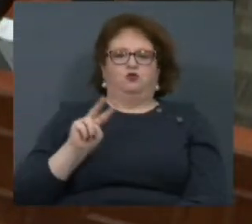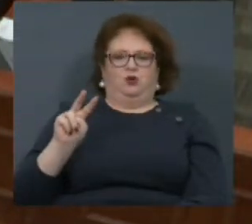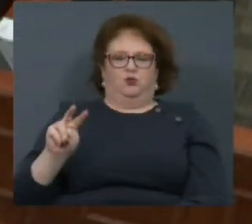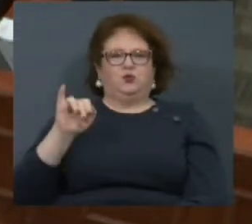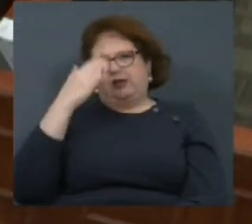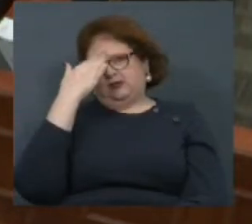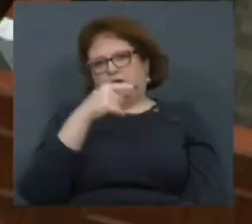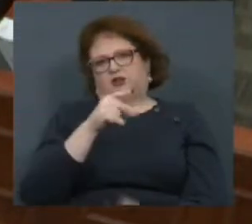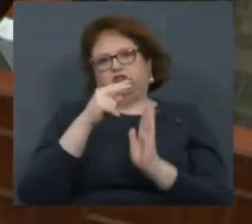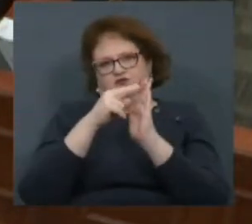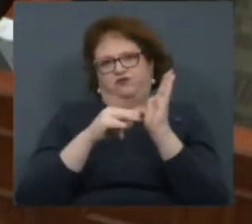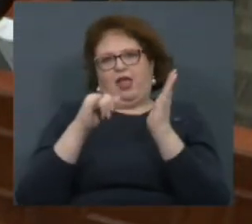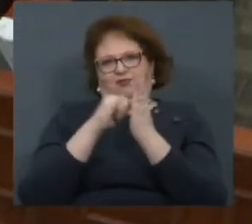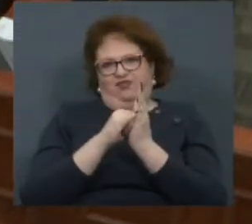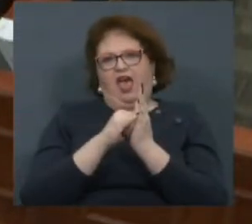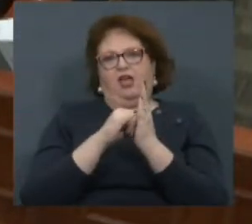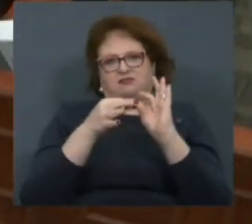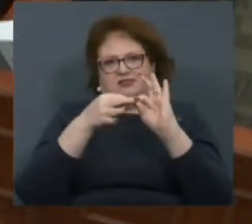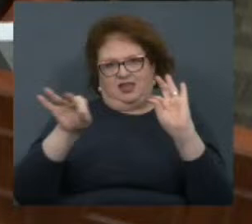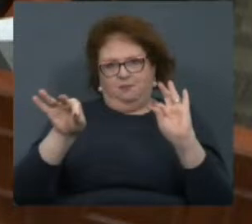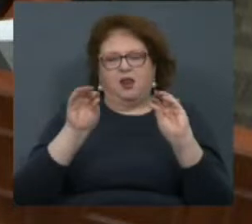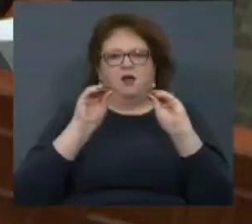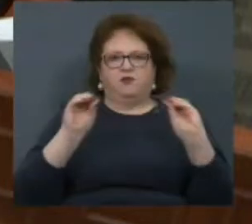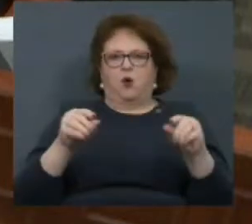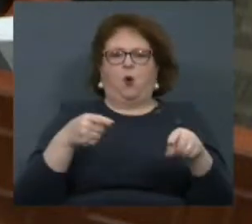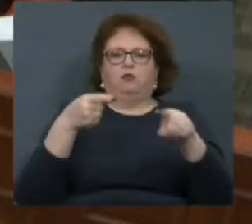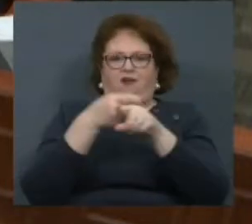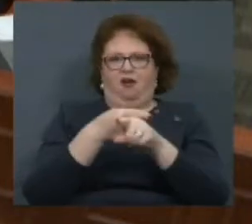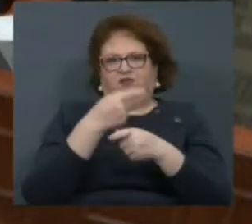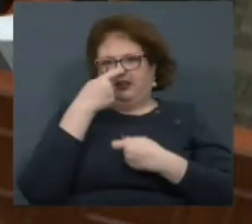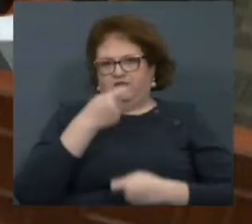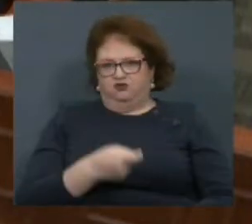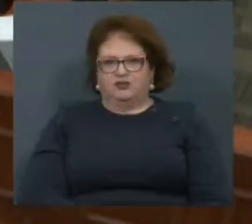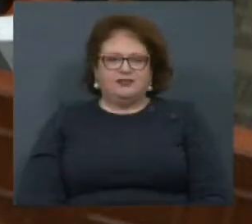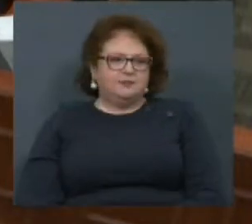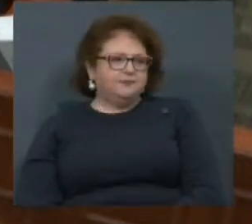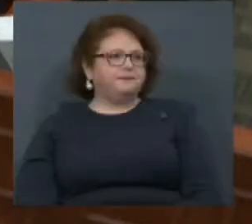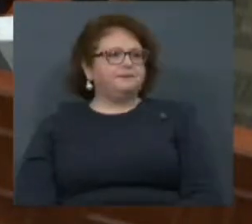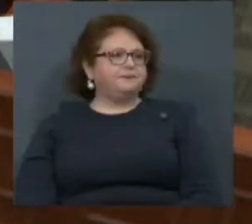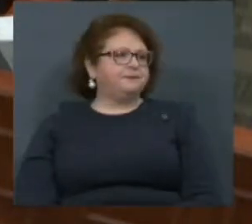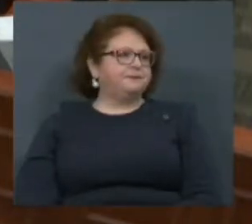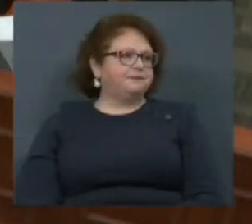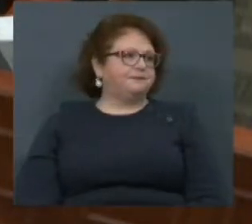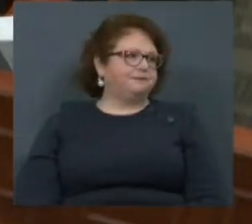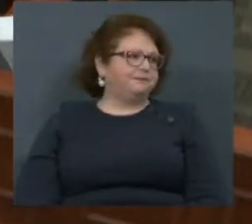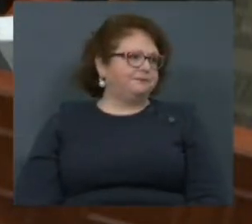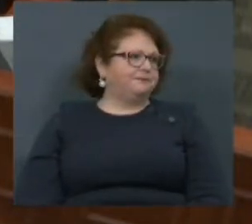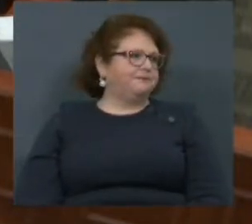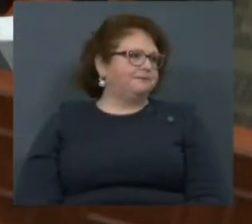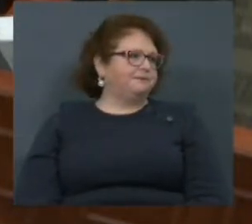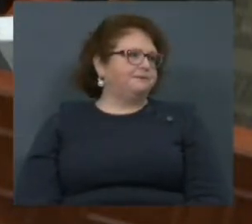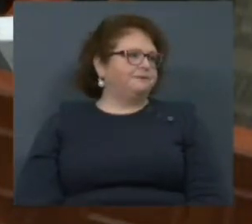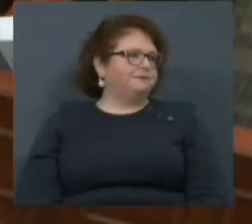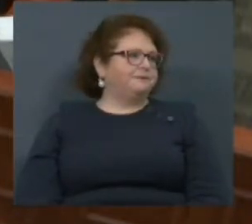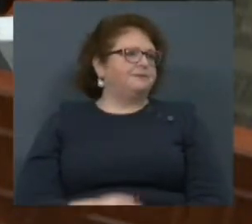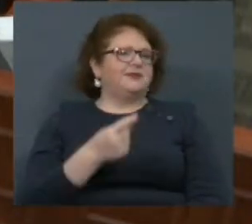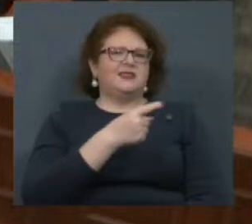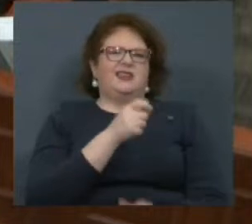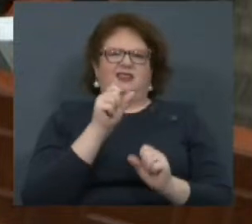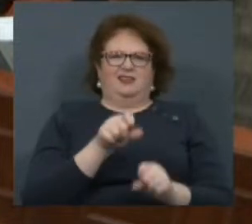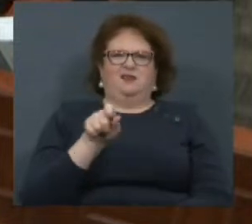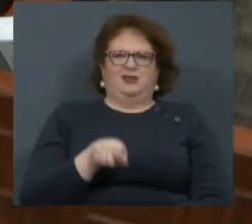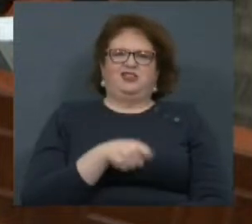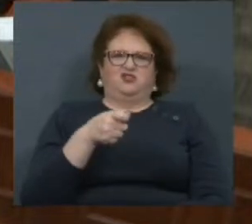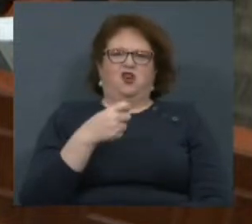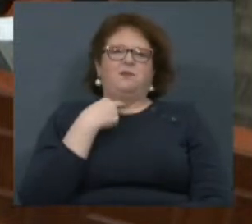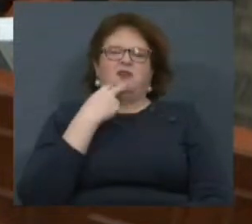she read that, for item 22. I'm sorry to interrupt, but can we turn the volume up,